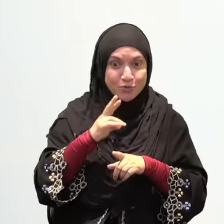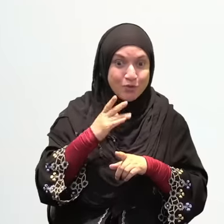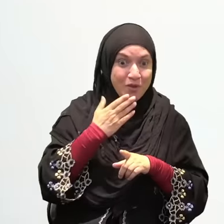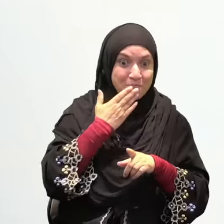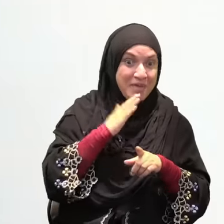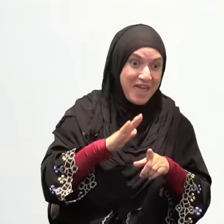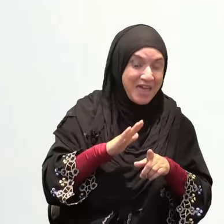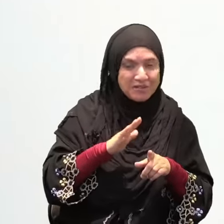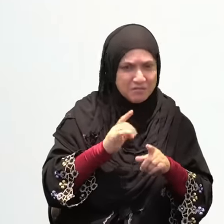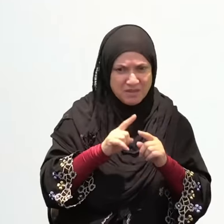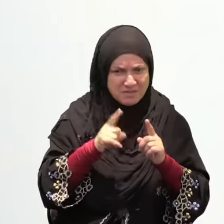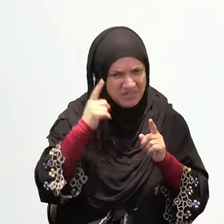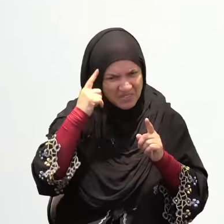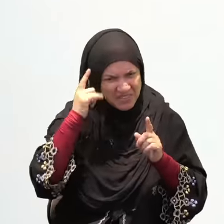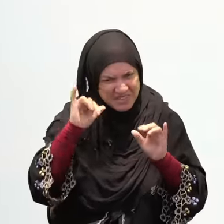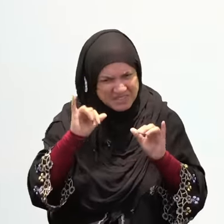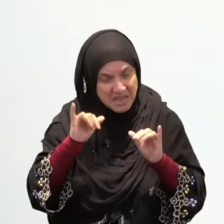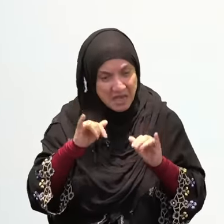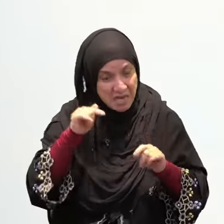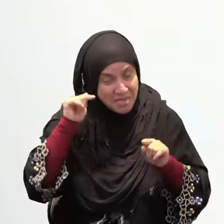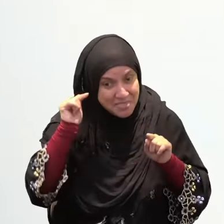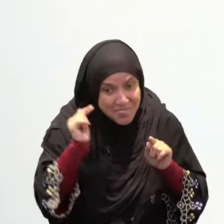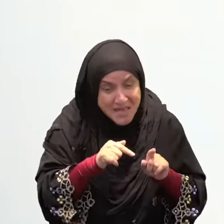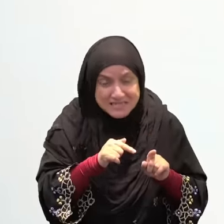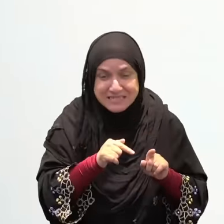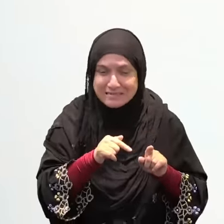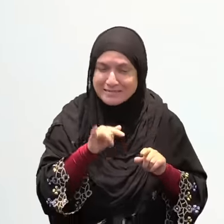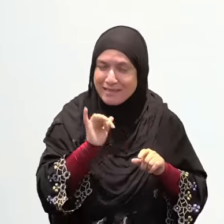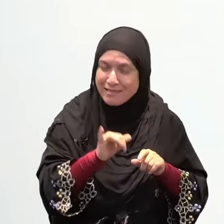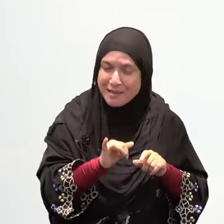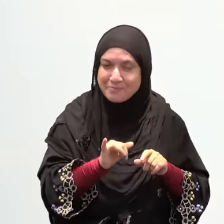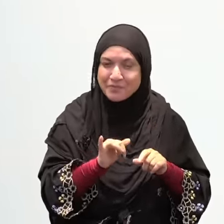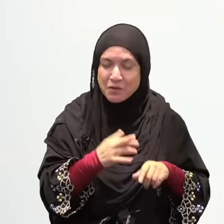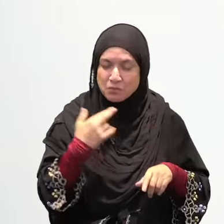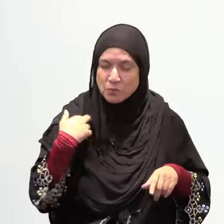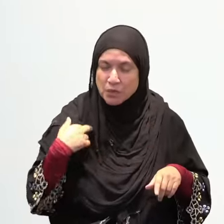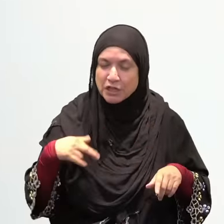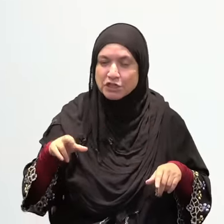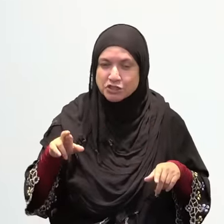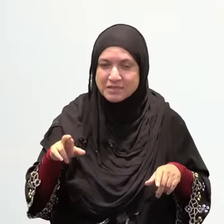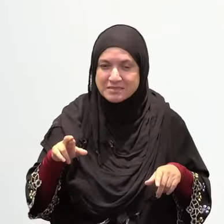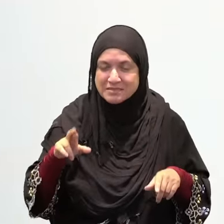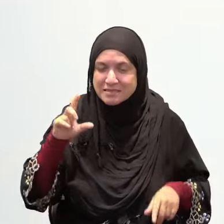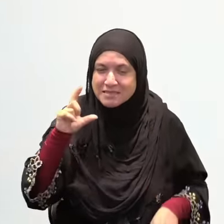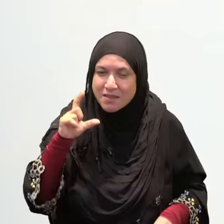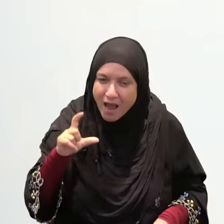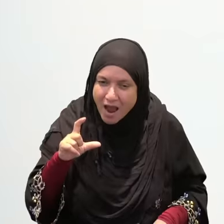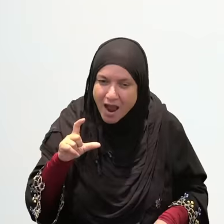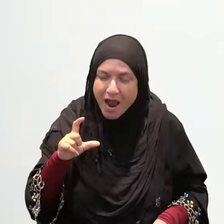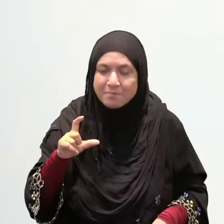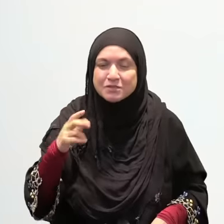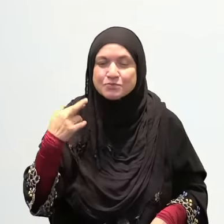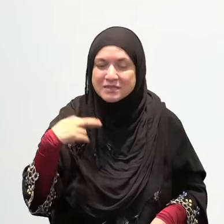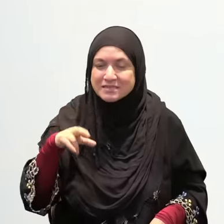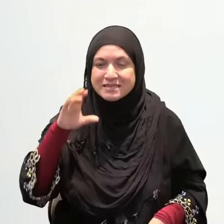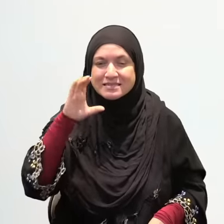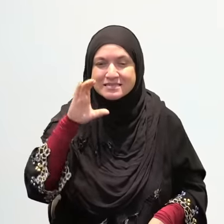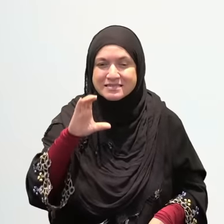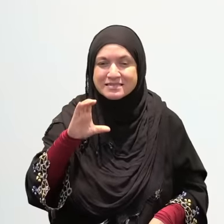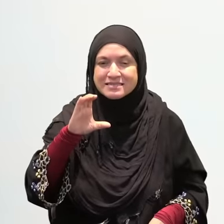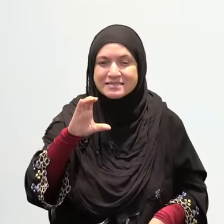thought that this was a religious call, a righteous call. It's a different culture altogether. And that's what makes it all the more